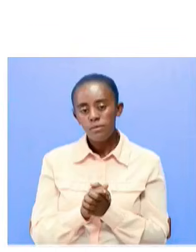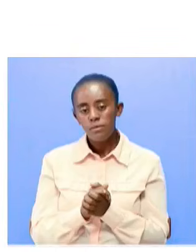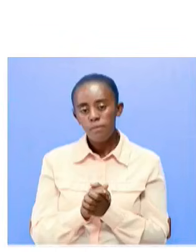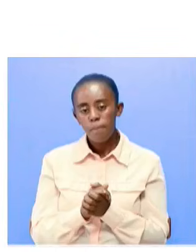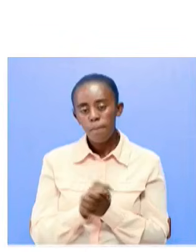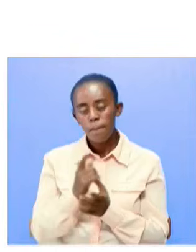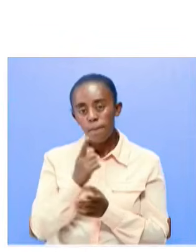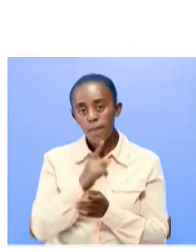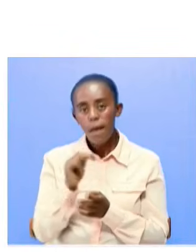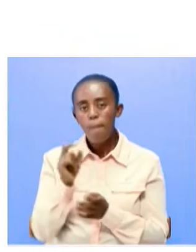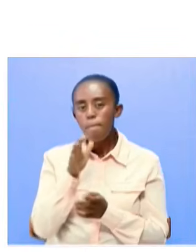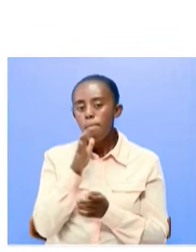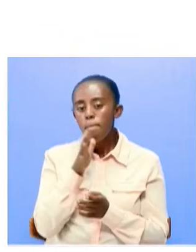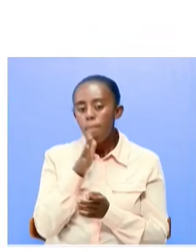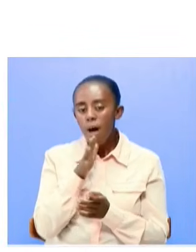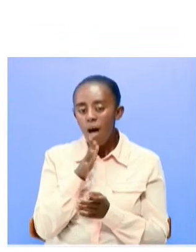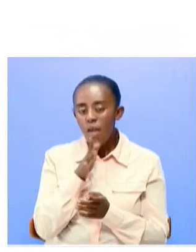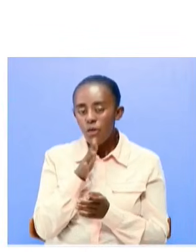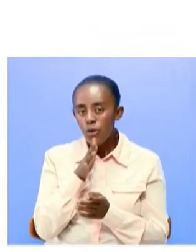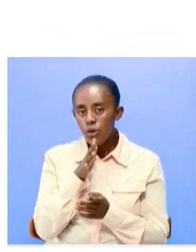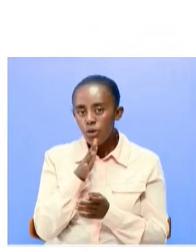Mother